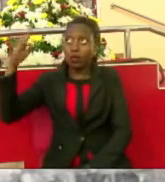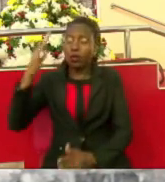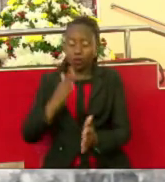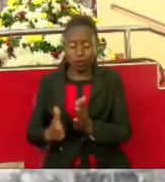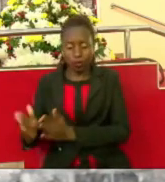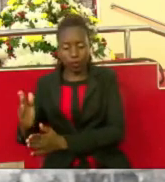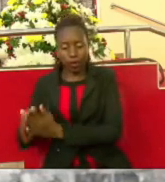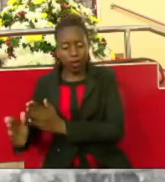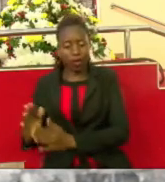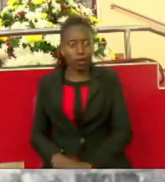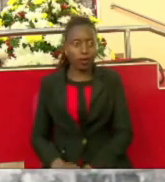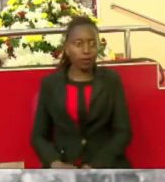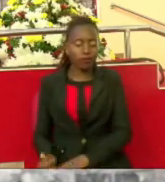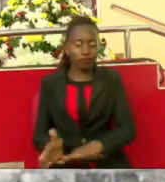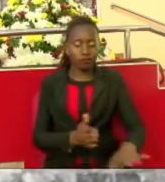Matthew 19,